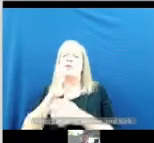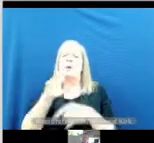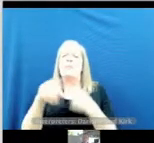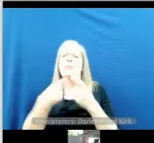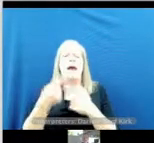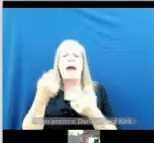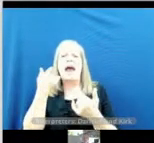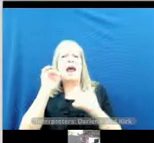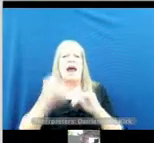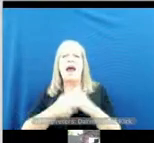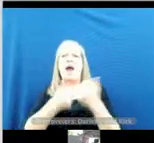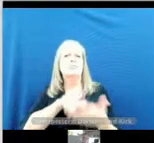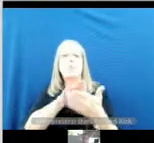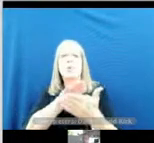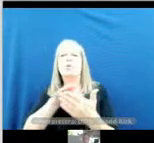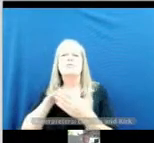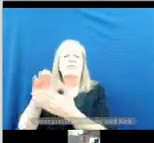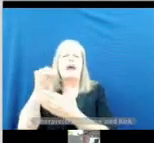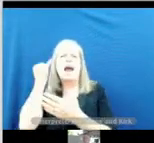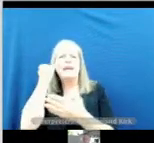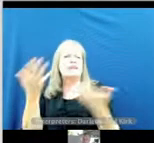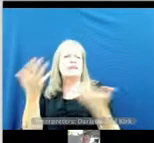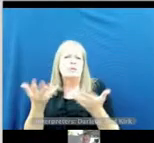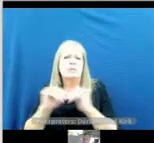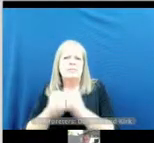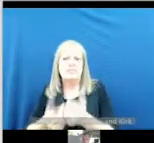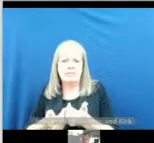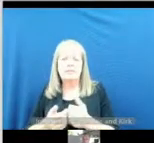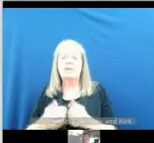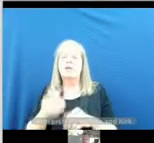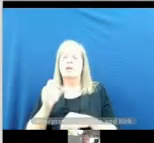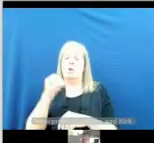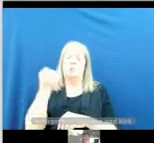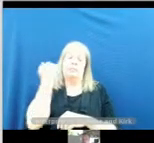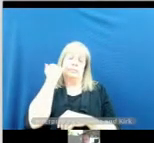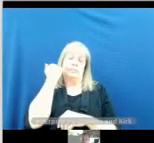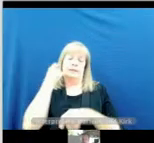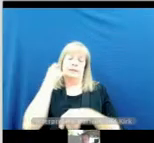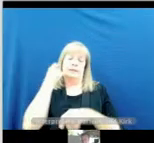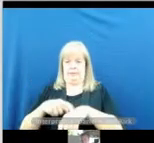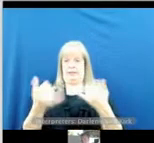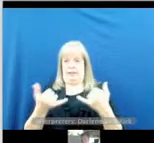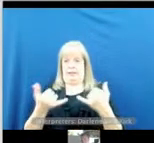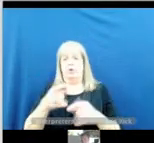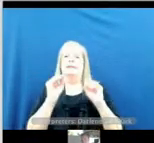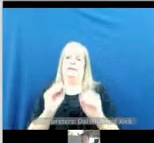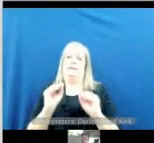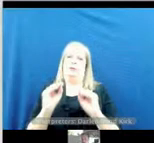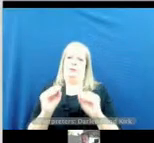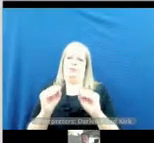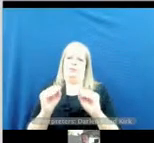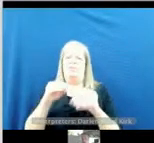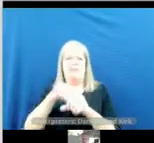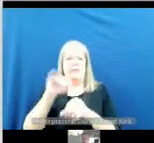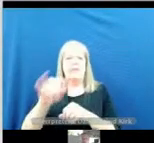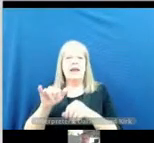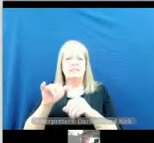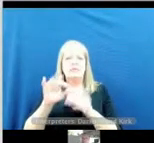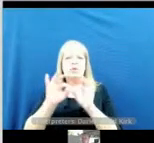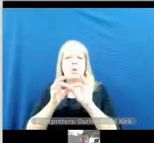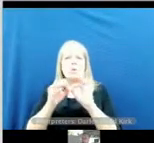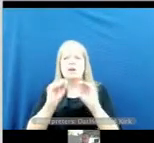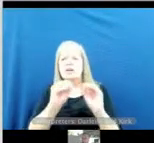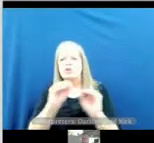So how do you do it when you're teaching? So let's say you're teaching in the interpreter education program, or